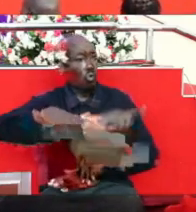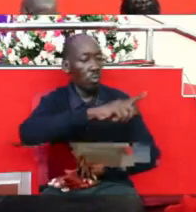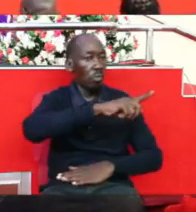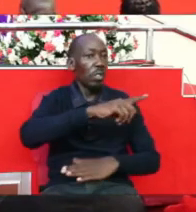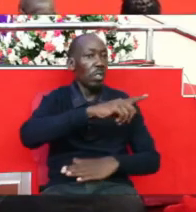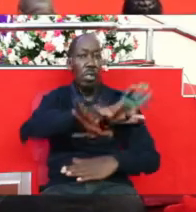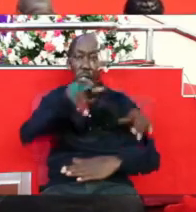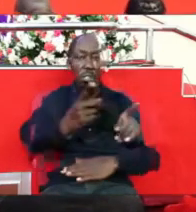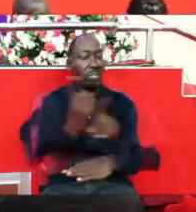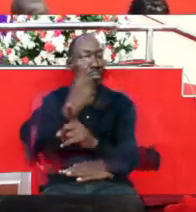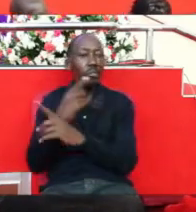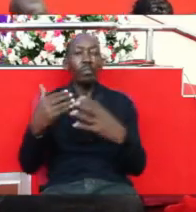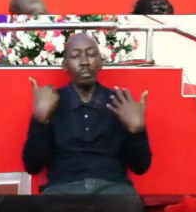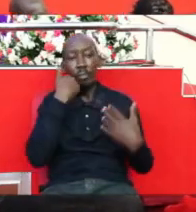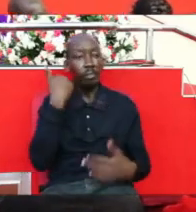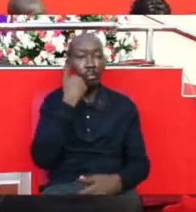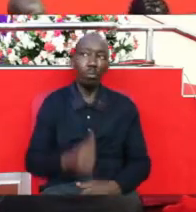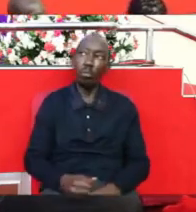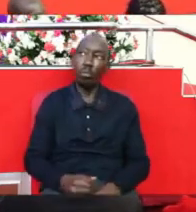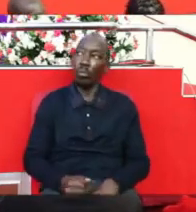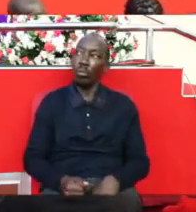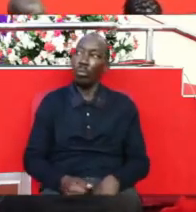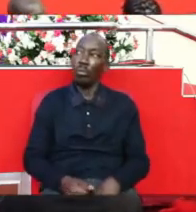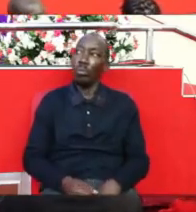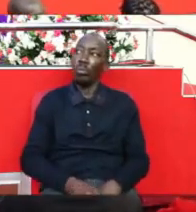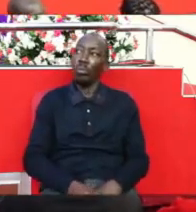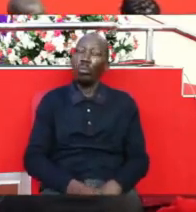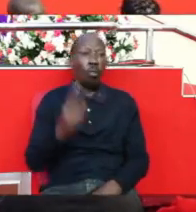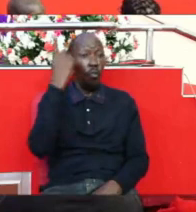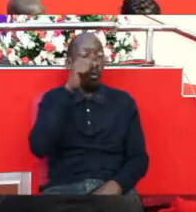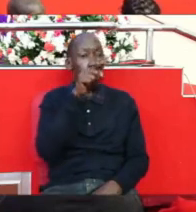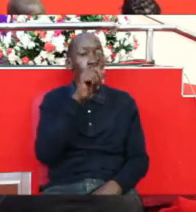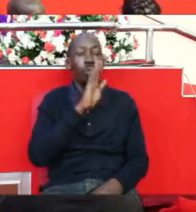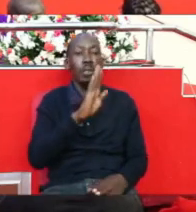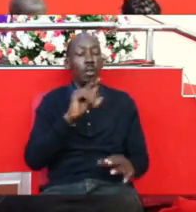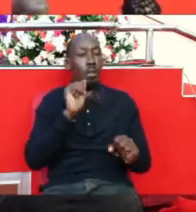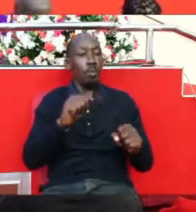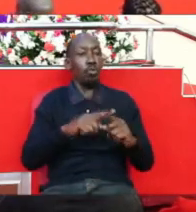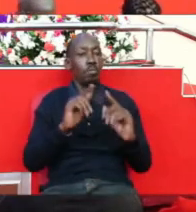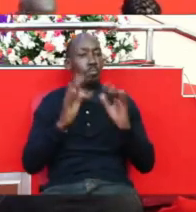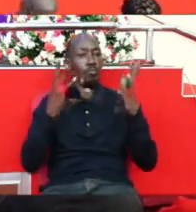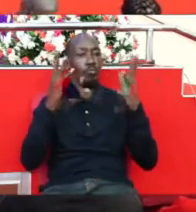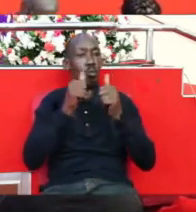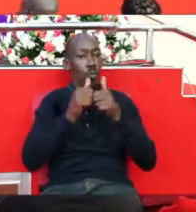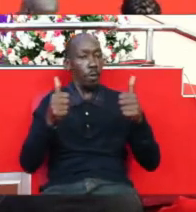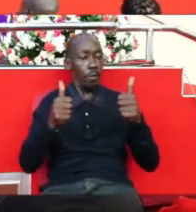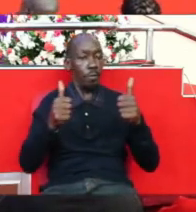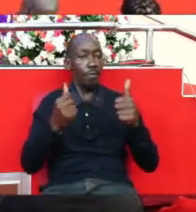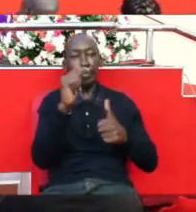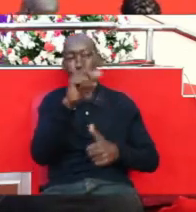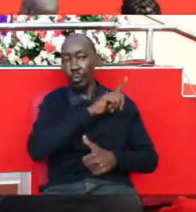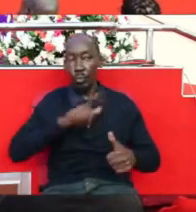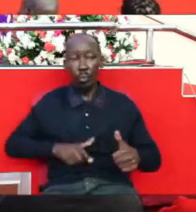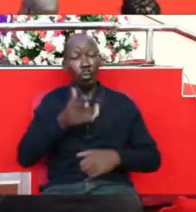of sicknesses. For you to be able to celebrate well, the Lord